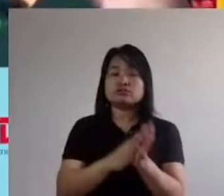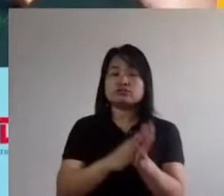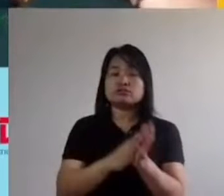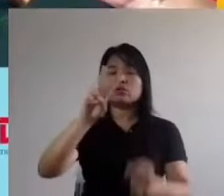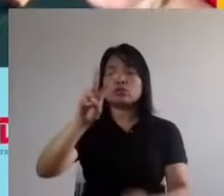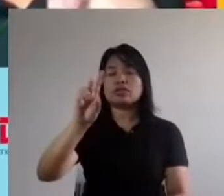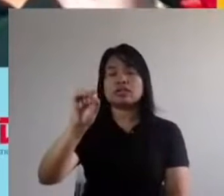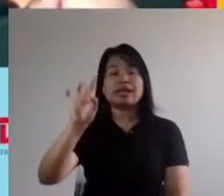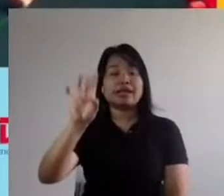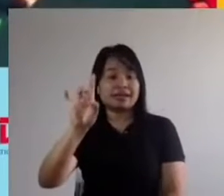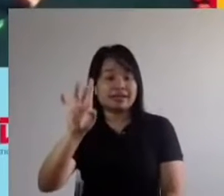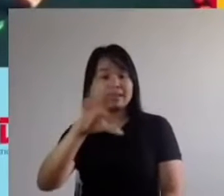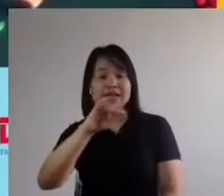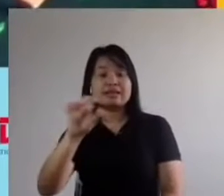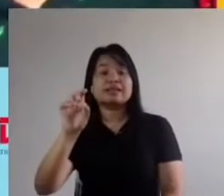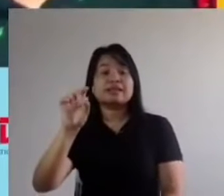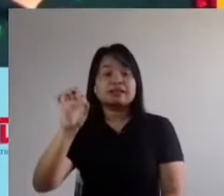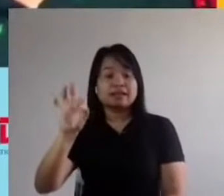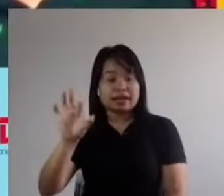and school year